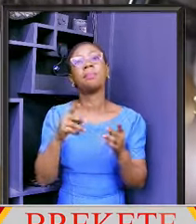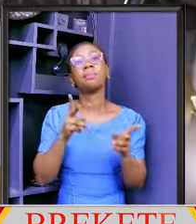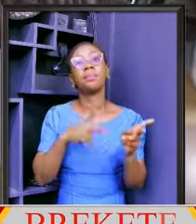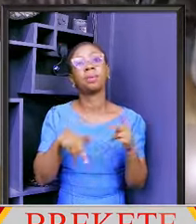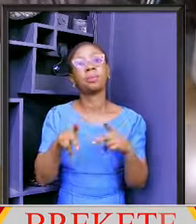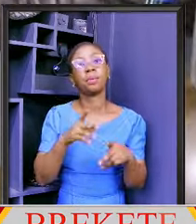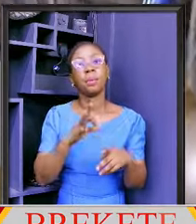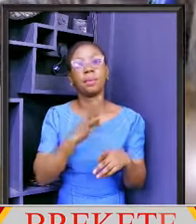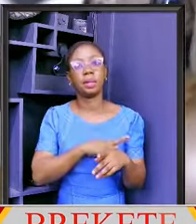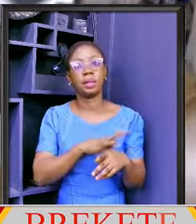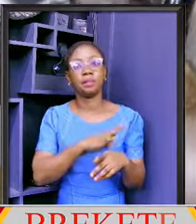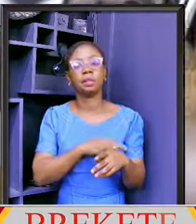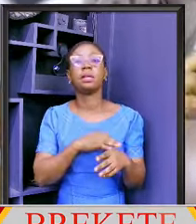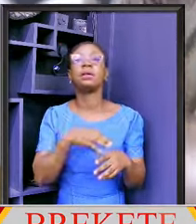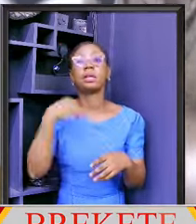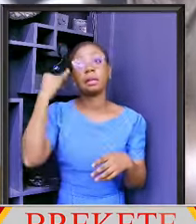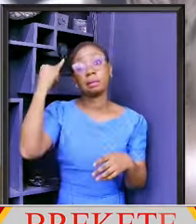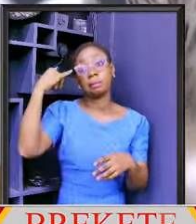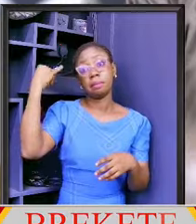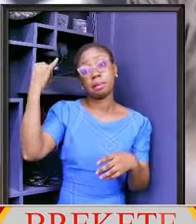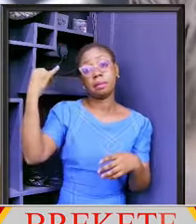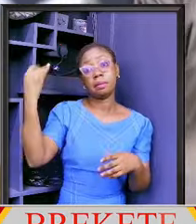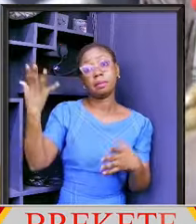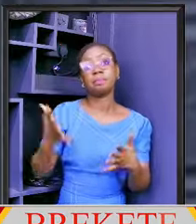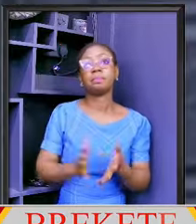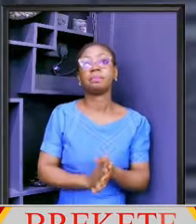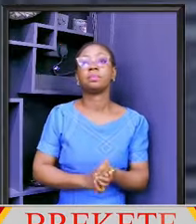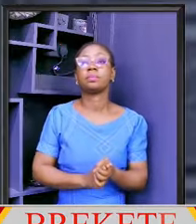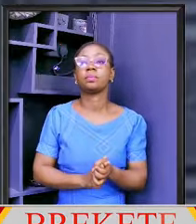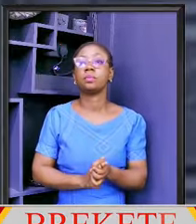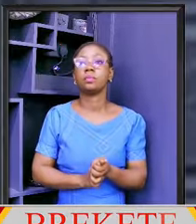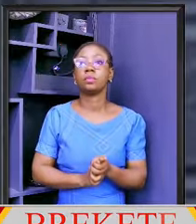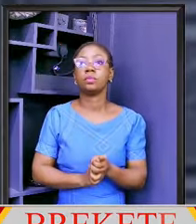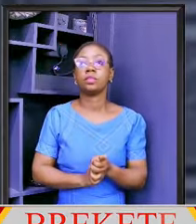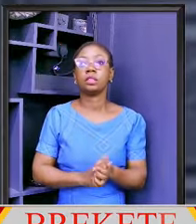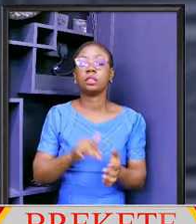benefited. If now 800,000, for instance, that's how much? Yeah?